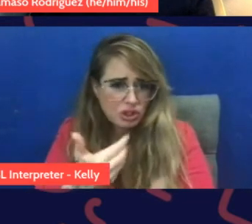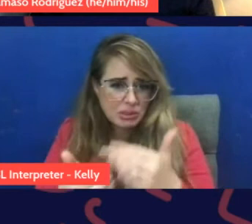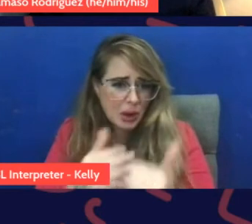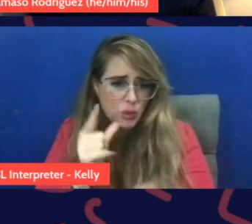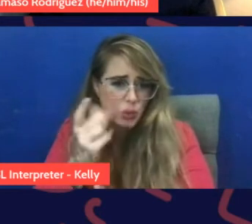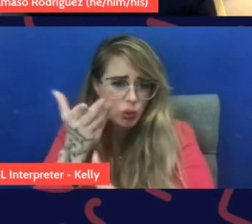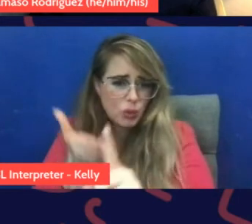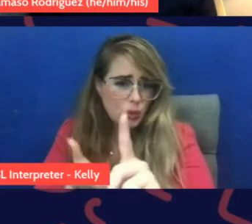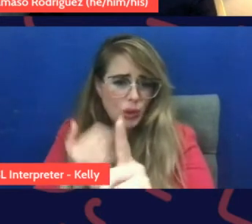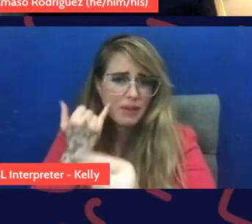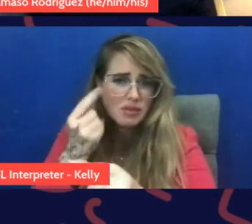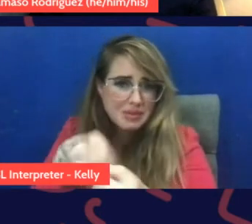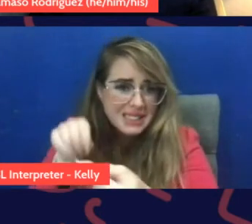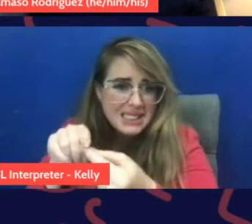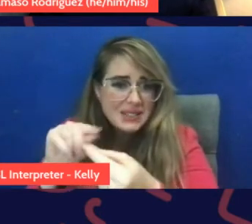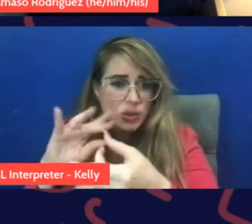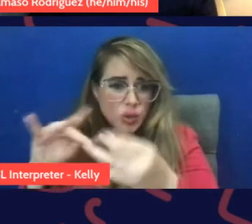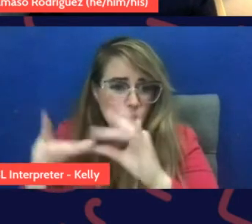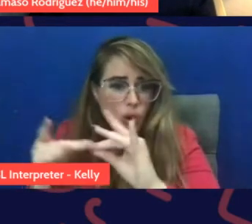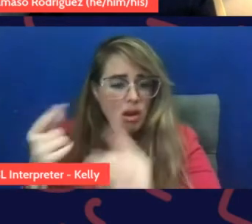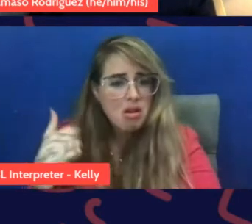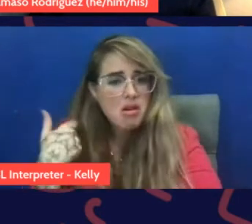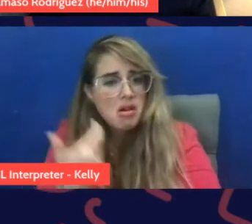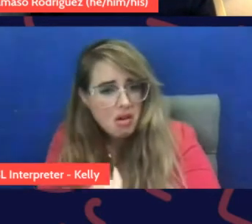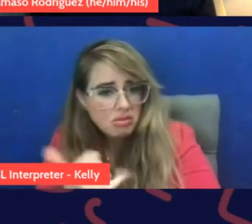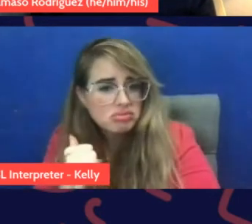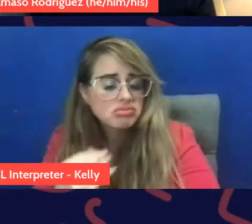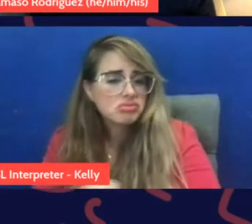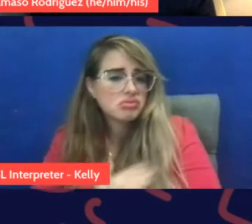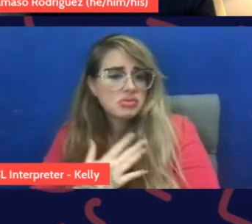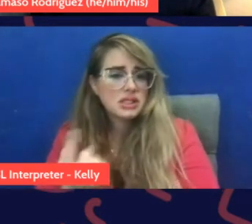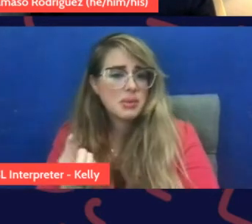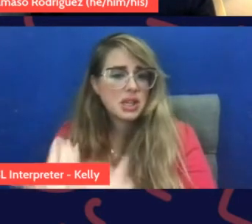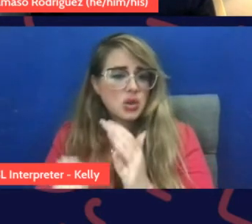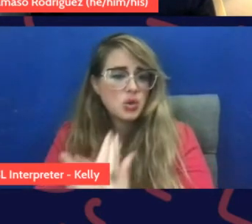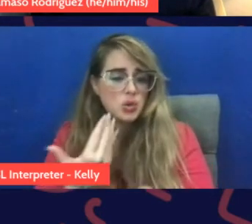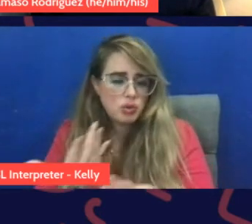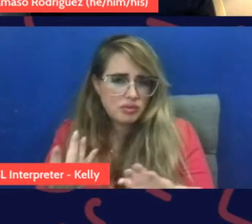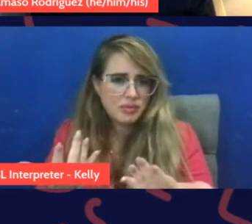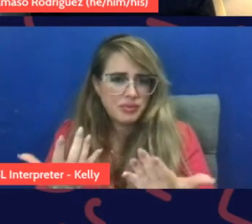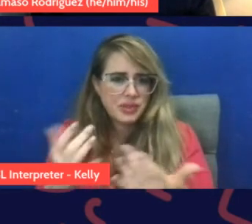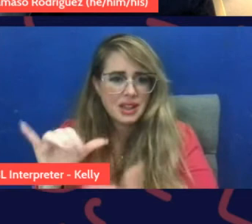specific that it's going to just give me something new to look at. And I don't think, like,